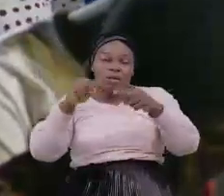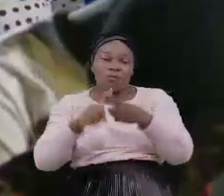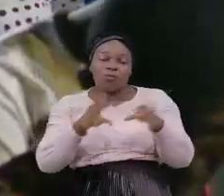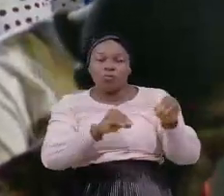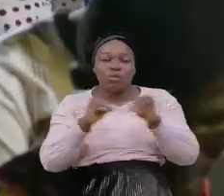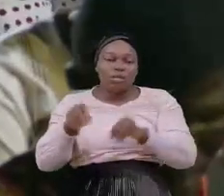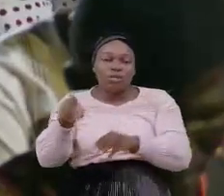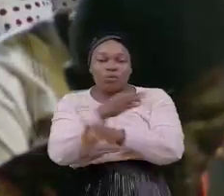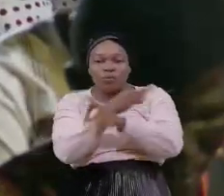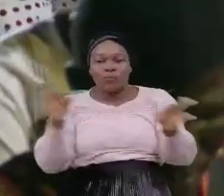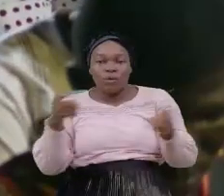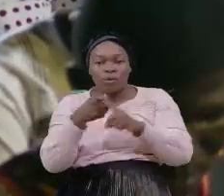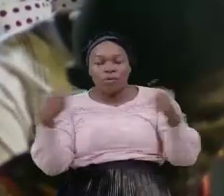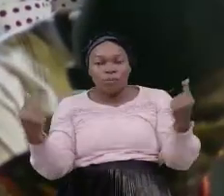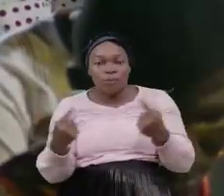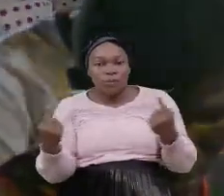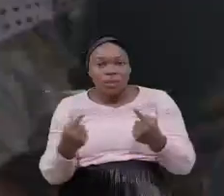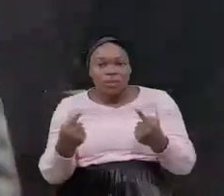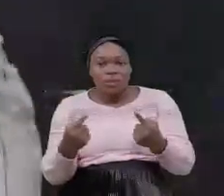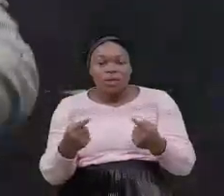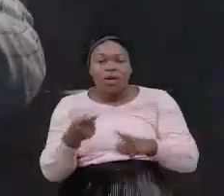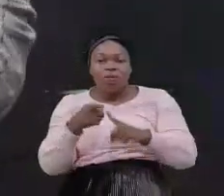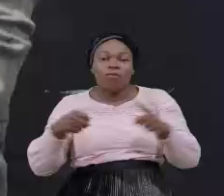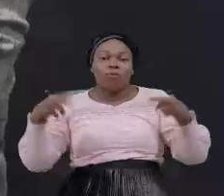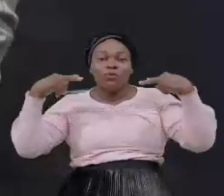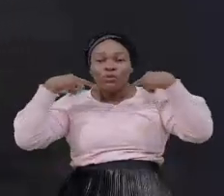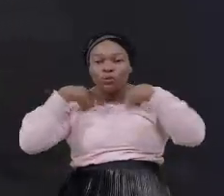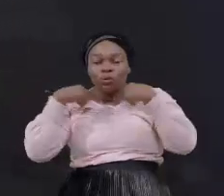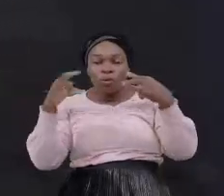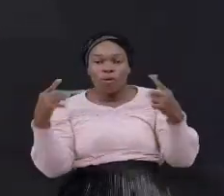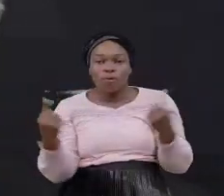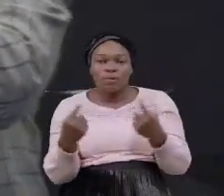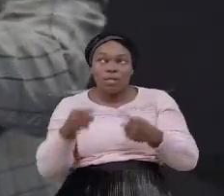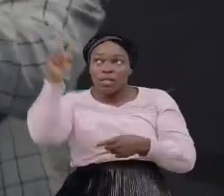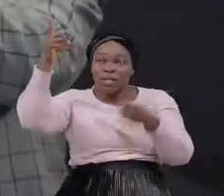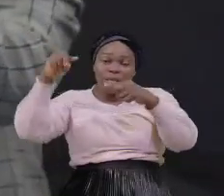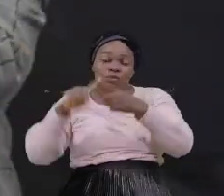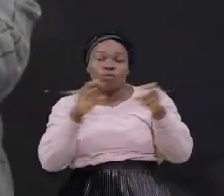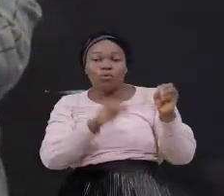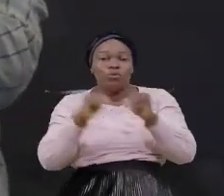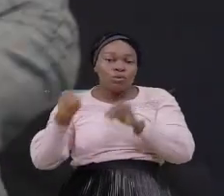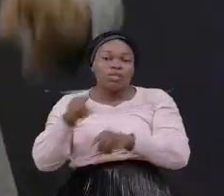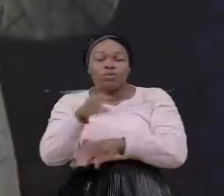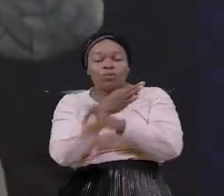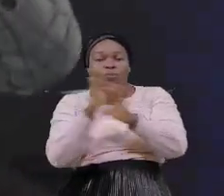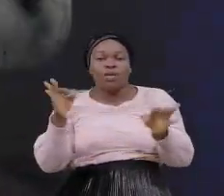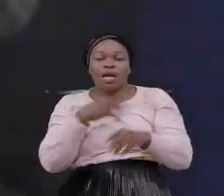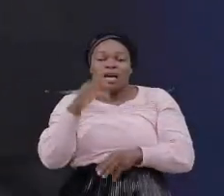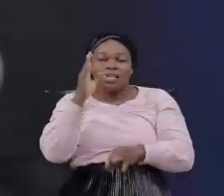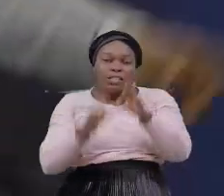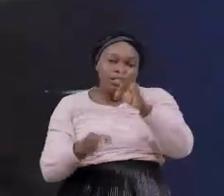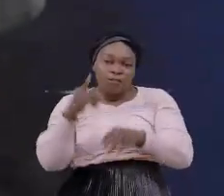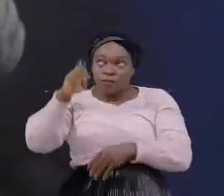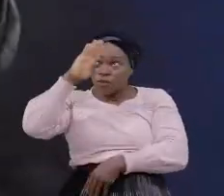yoke, disease, he comes to set you free. And if the Son, therefore, shall